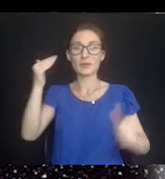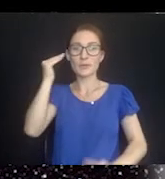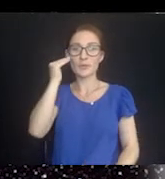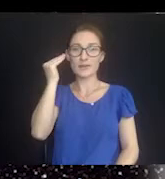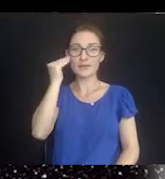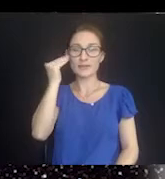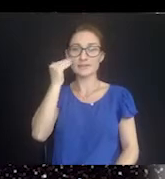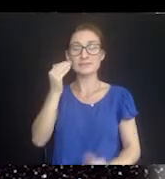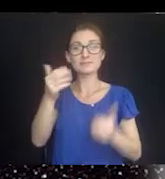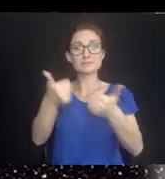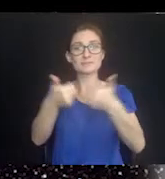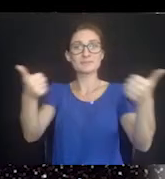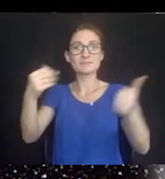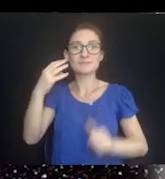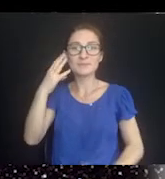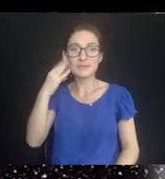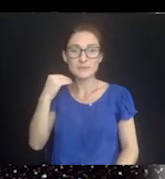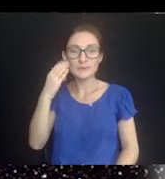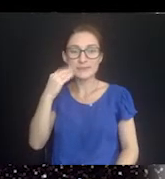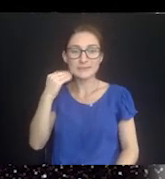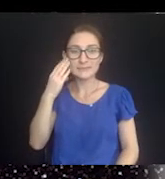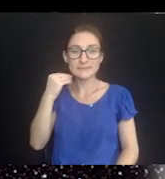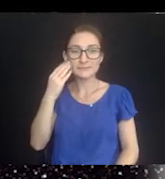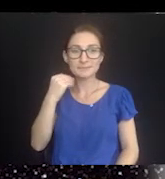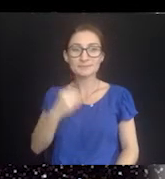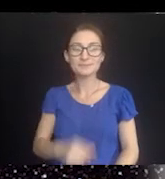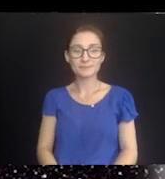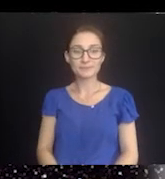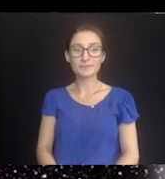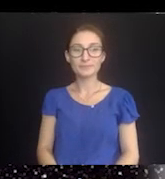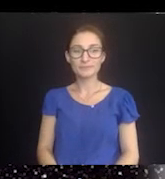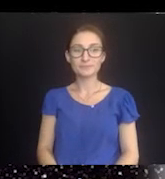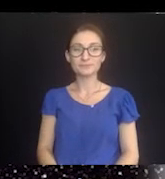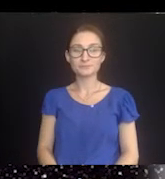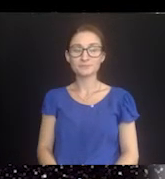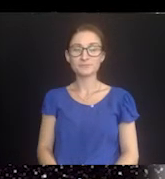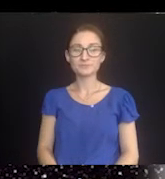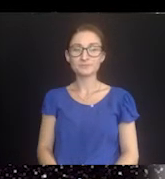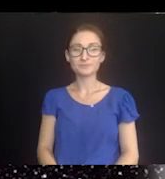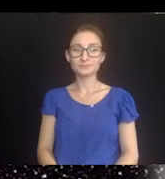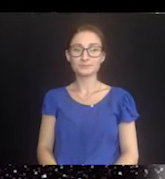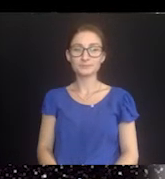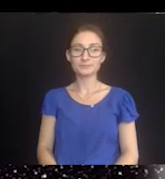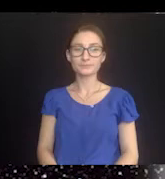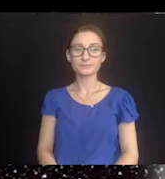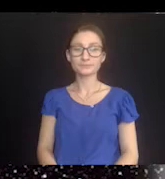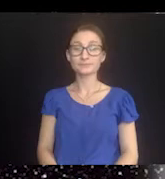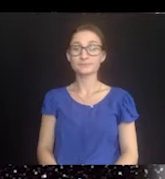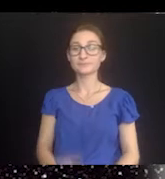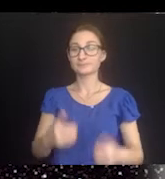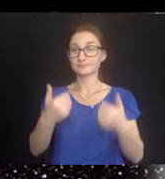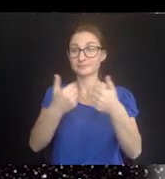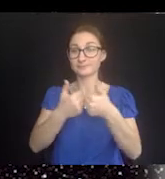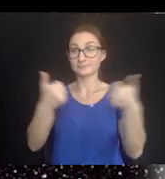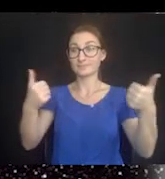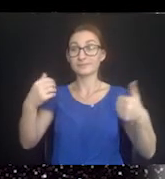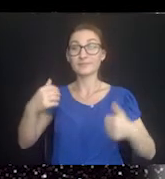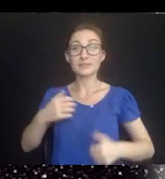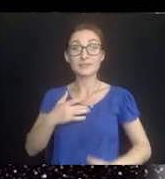other side won't know what that information was. It has a separate awareness. They have separate ways of experiencing the moment,